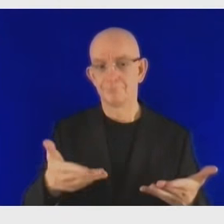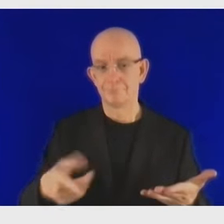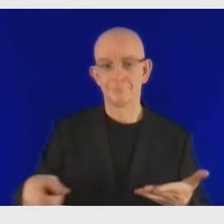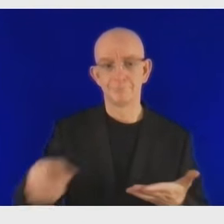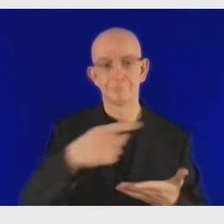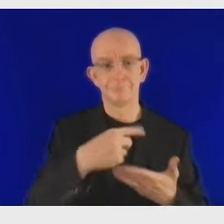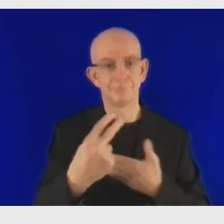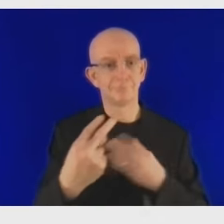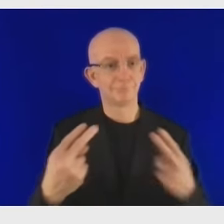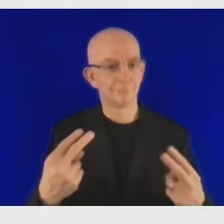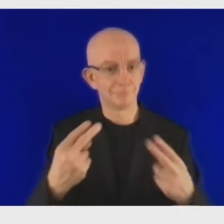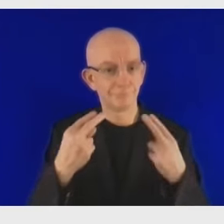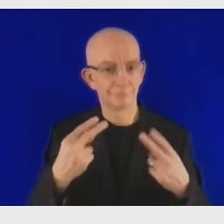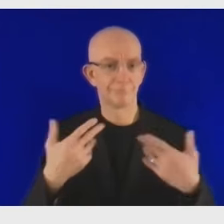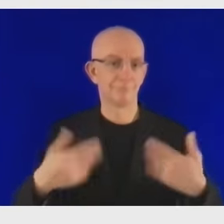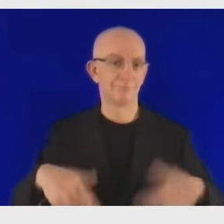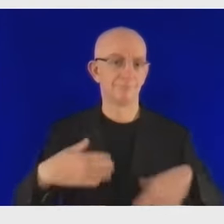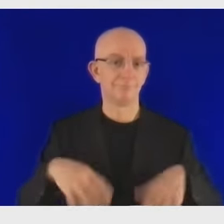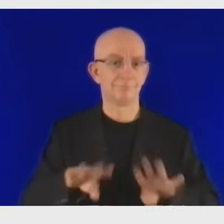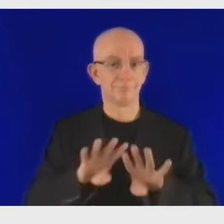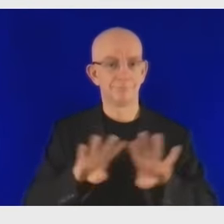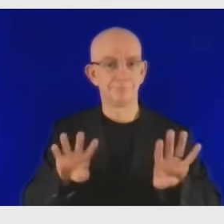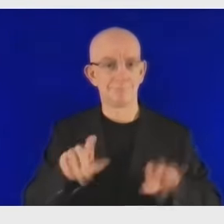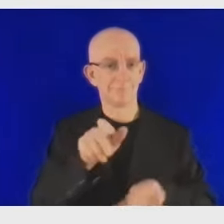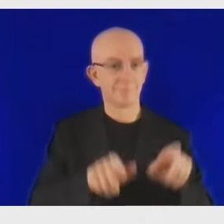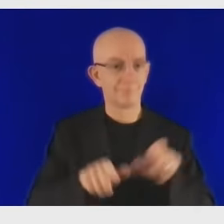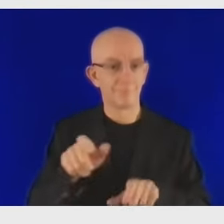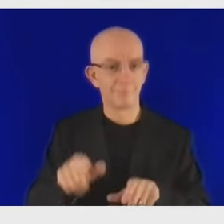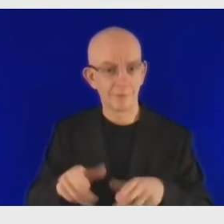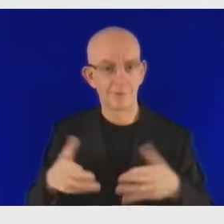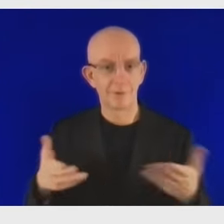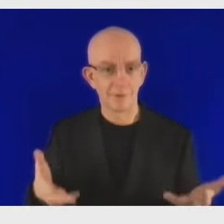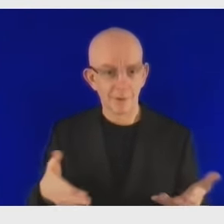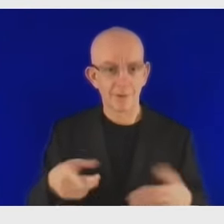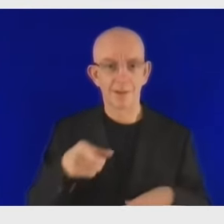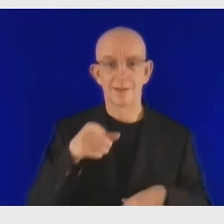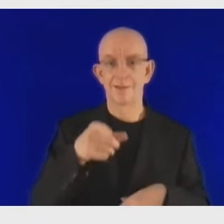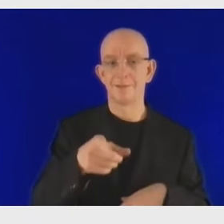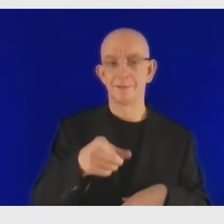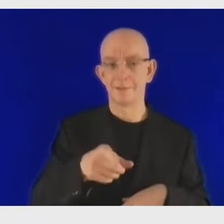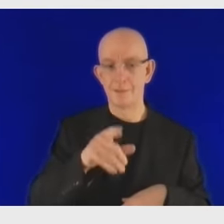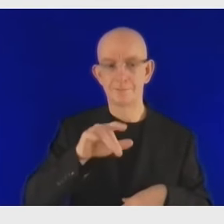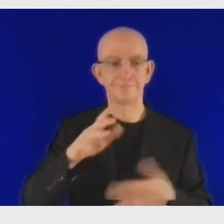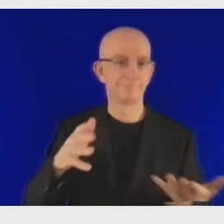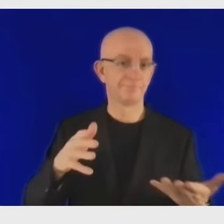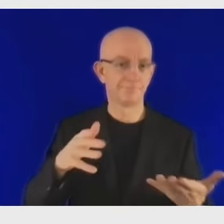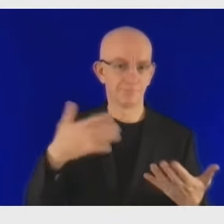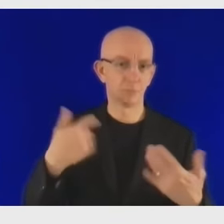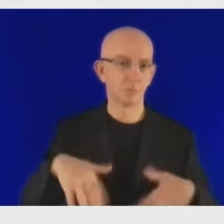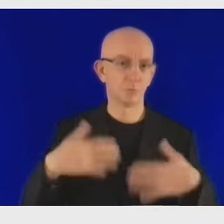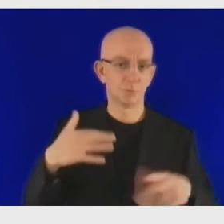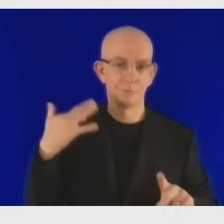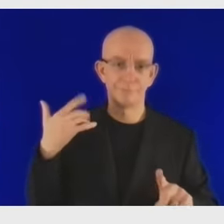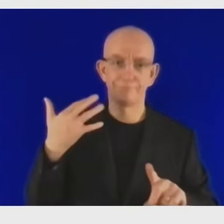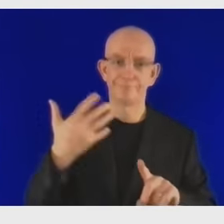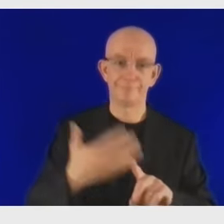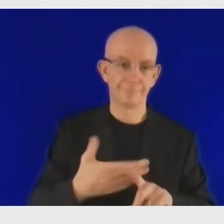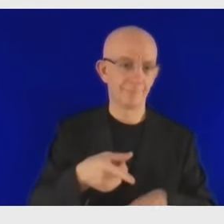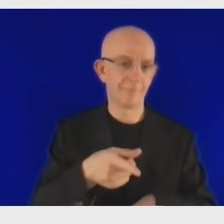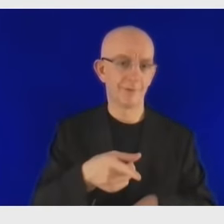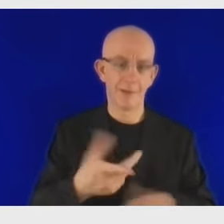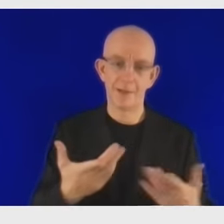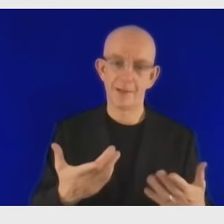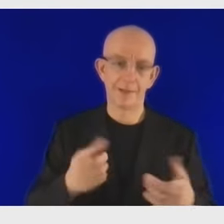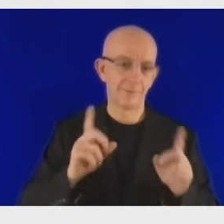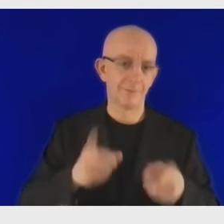should when you first took on this job. Pleased to be with you all and really to engage in a conversation on a vital topic,